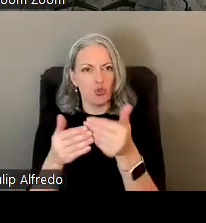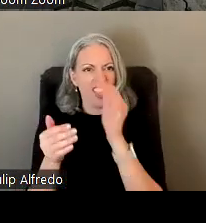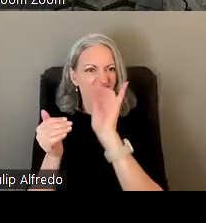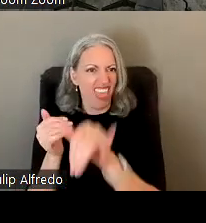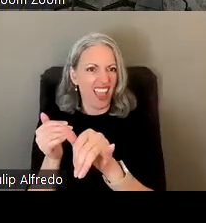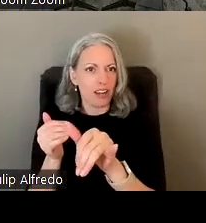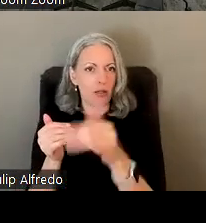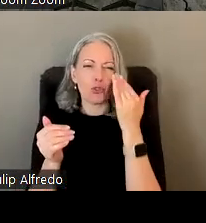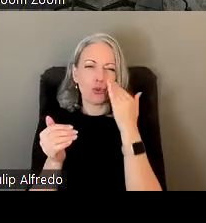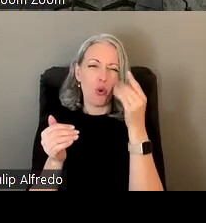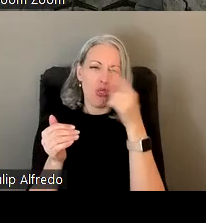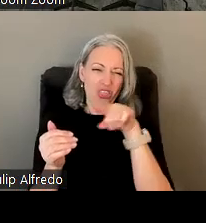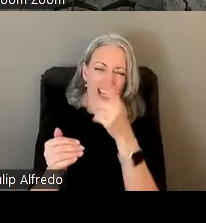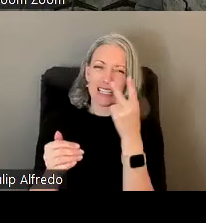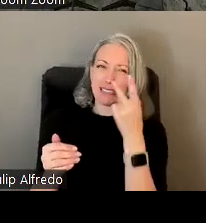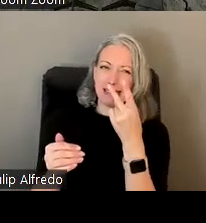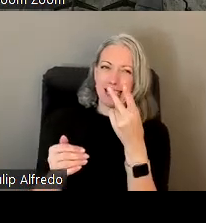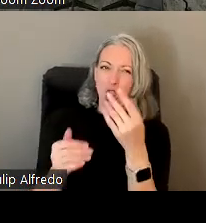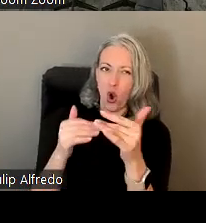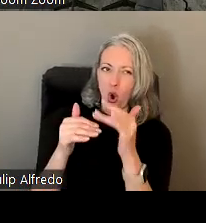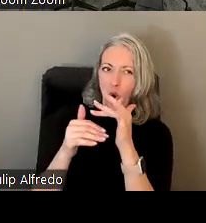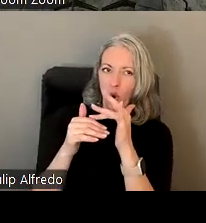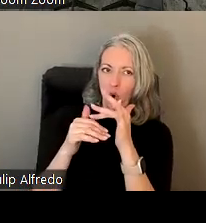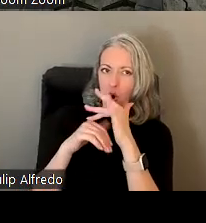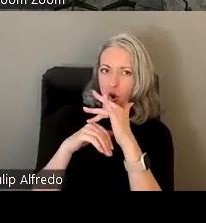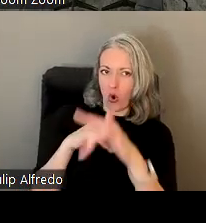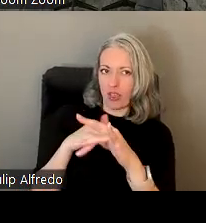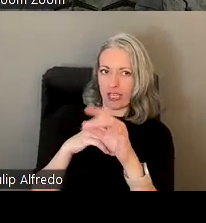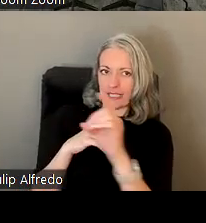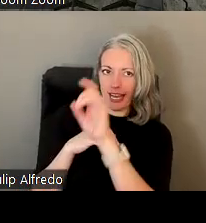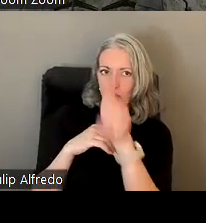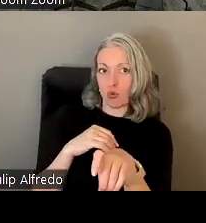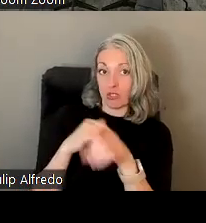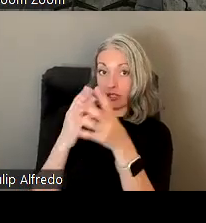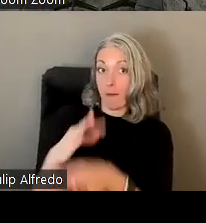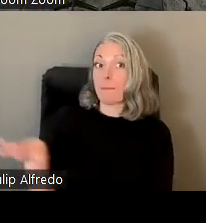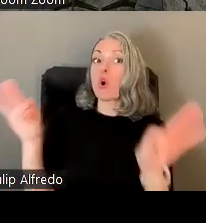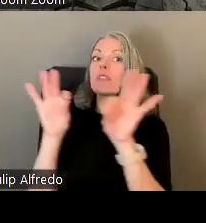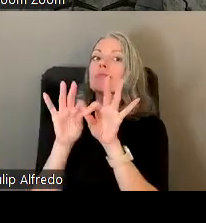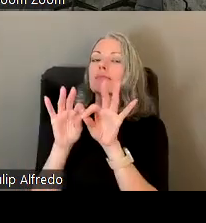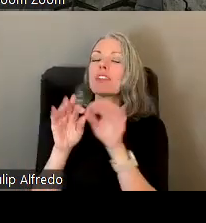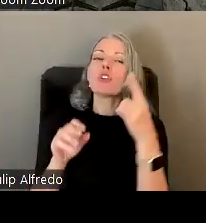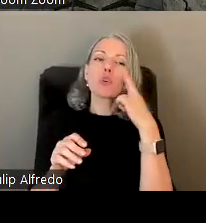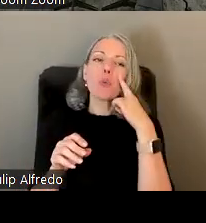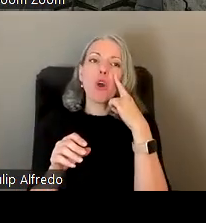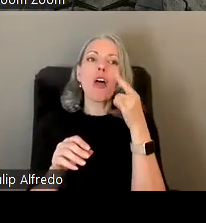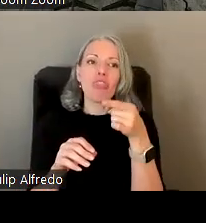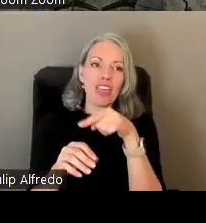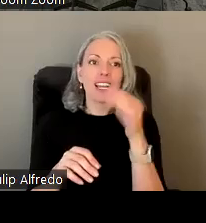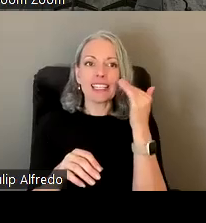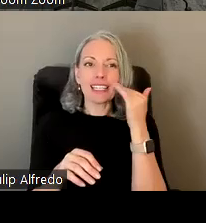seeing the patients and early diagnosis is very key. So we figured that physicians need to up their training that